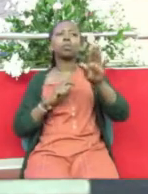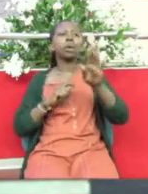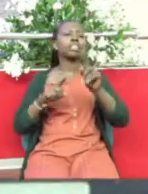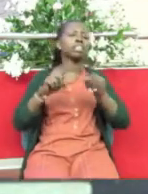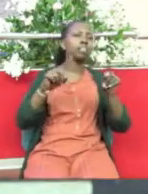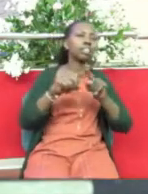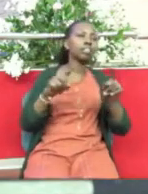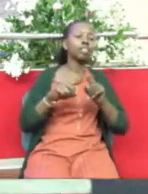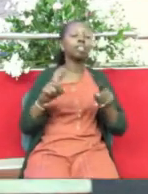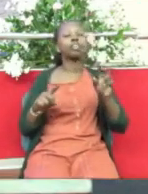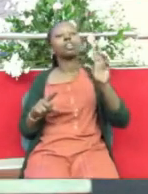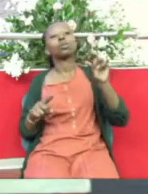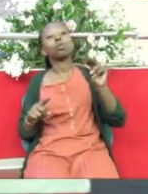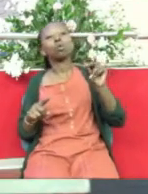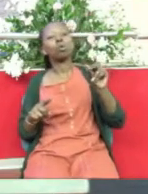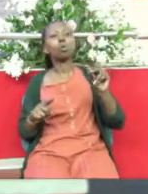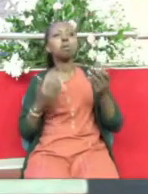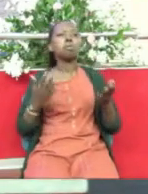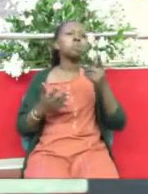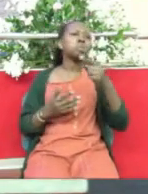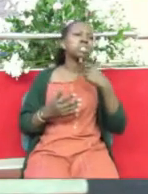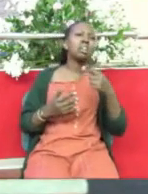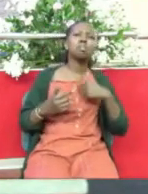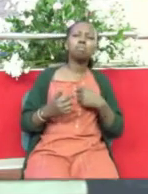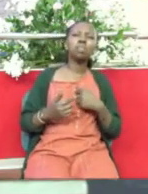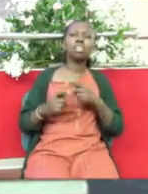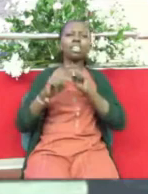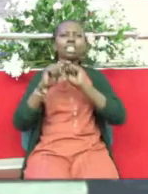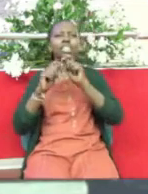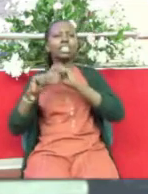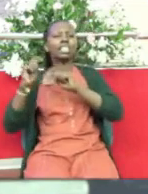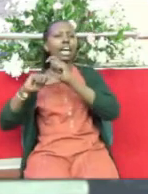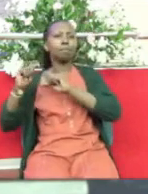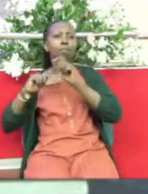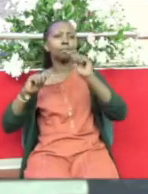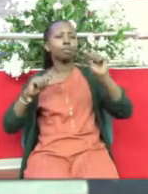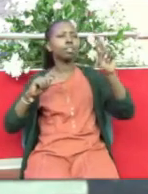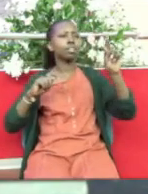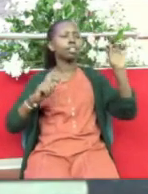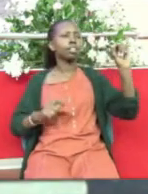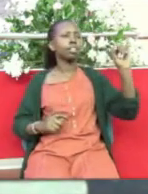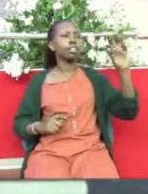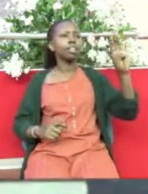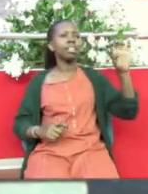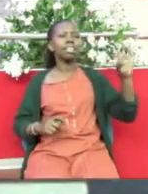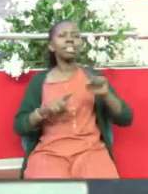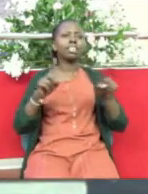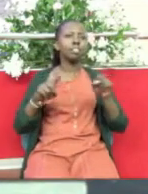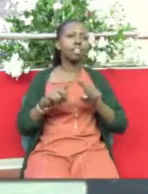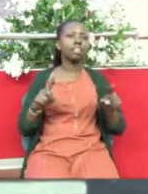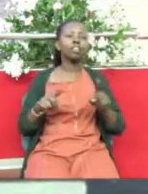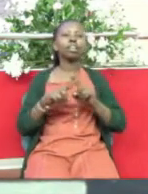our trouble is, you know, I am not coming from the right tribe. No, walk on it. In the presence of God, you are from the